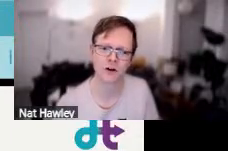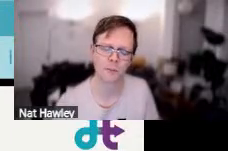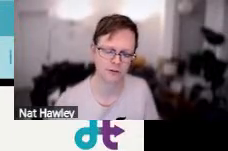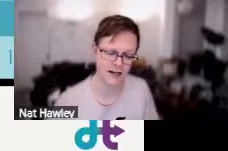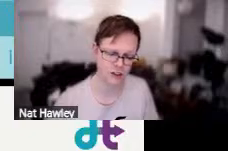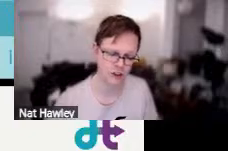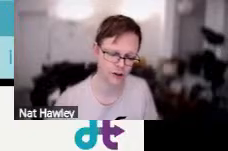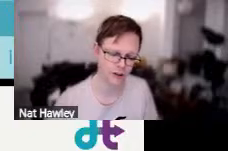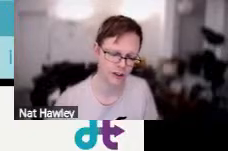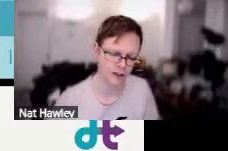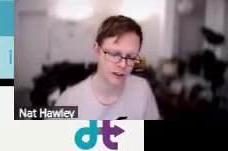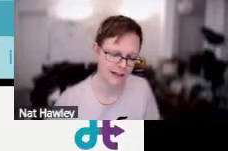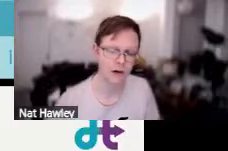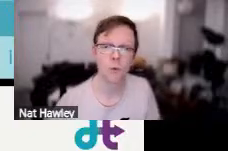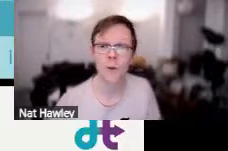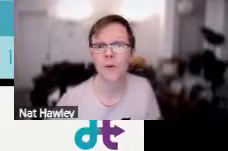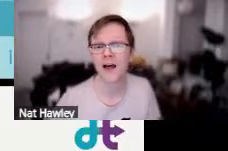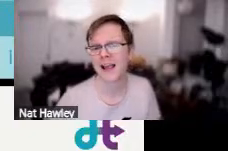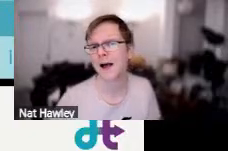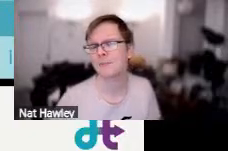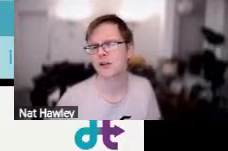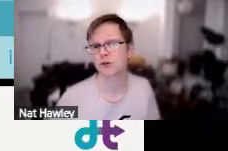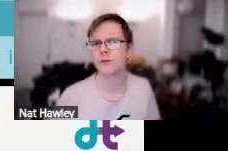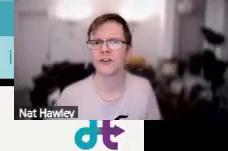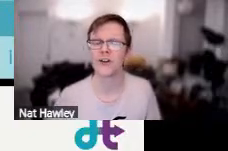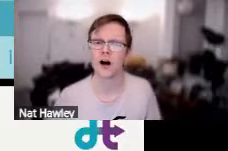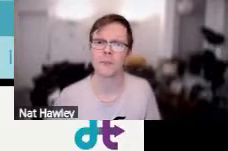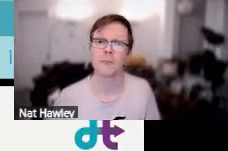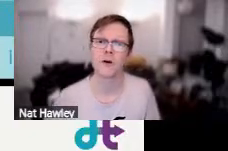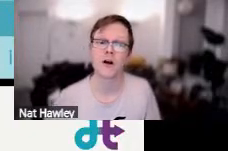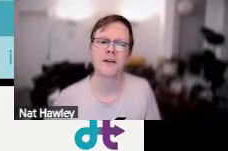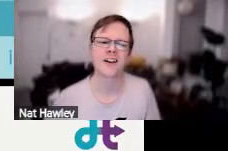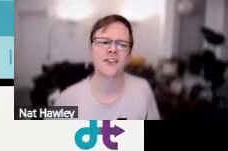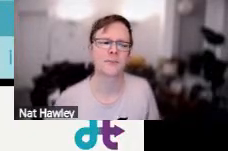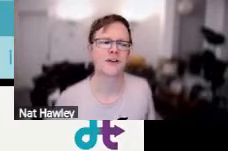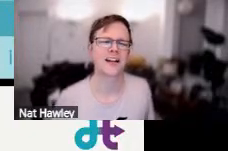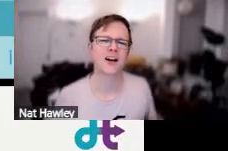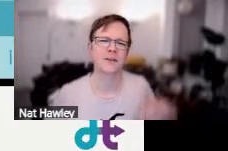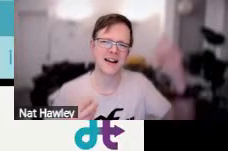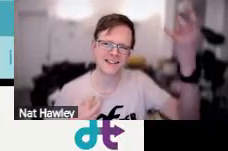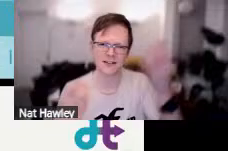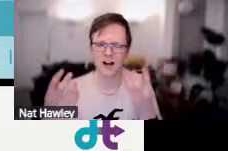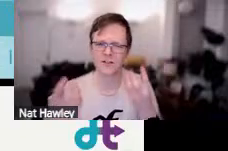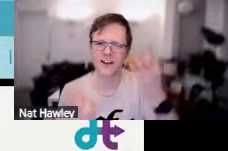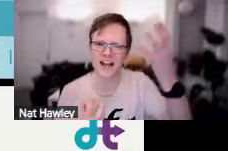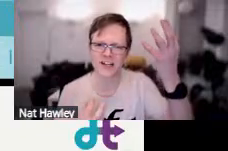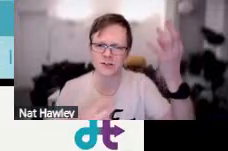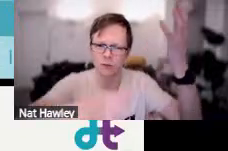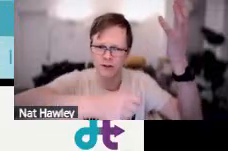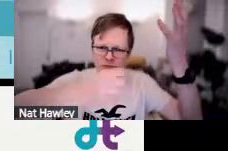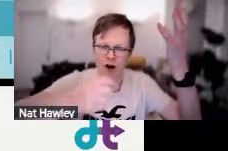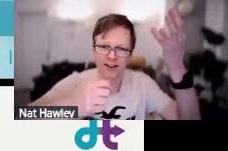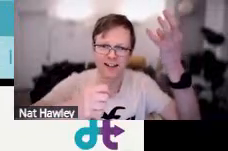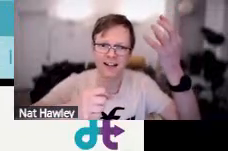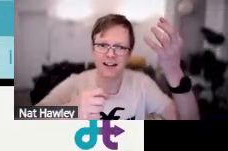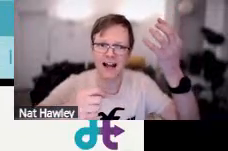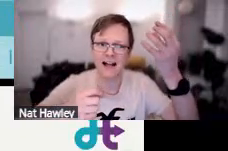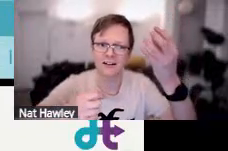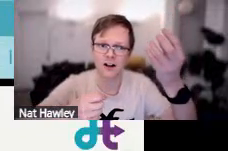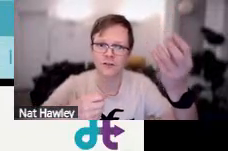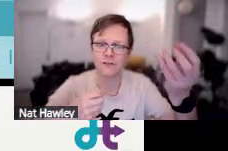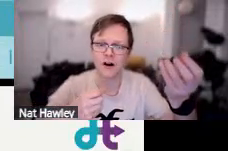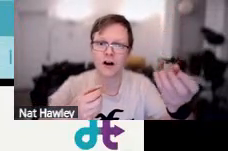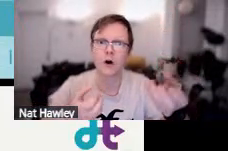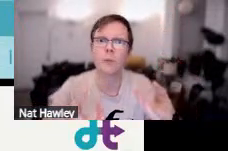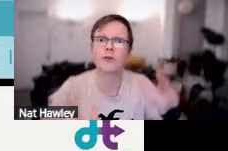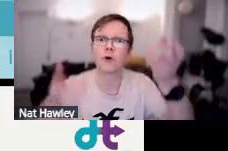better comprehension. Now, while that can be true for some, because the brain kind of makes this kind of connection between writing and